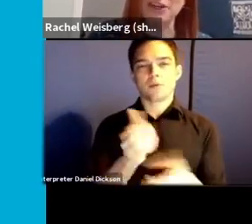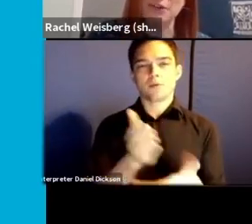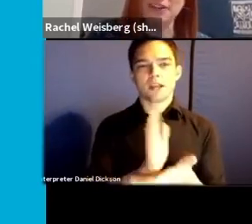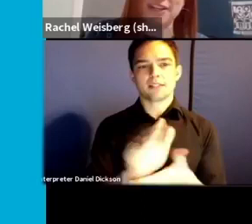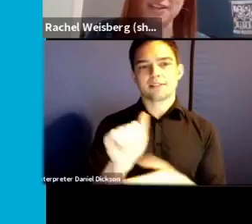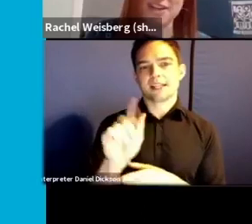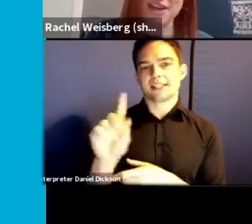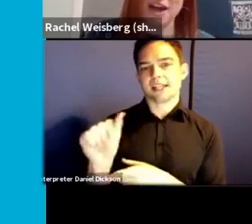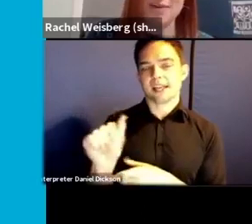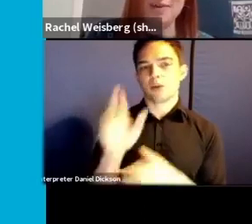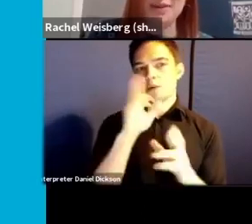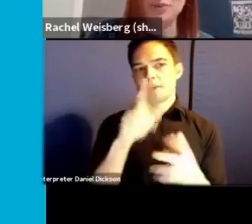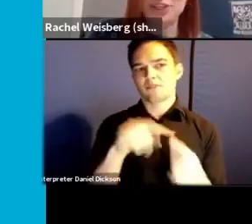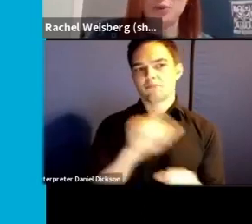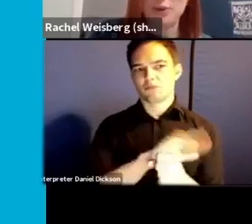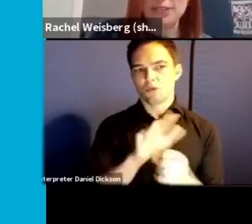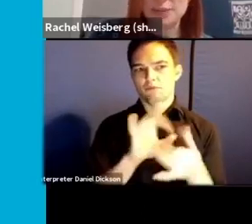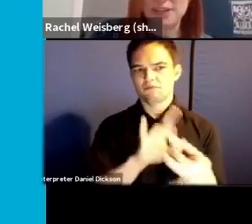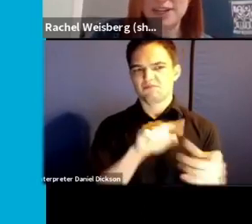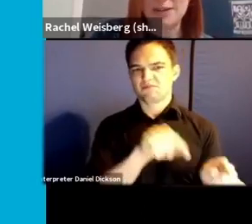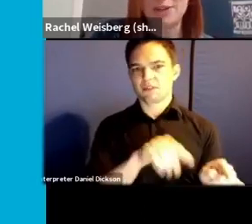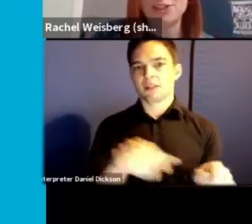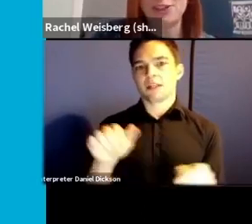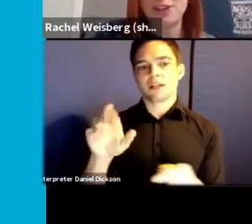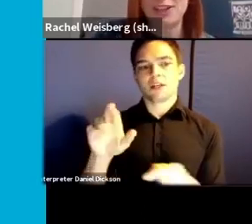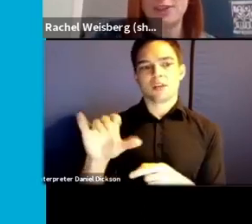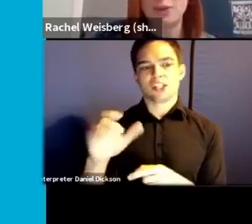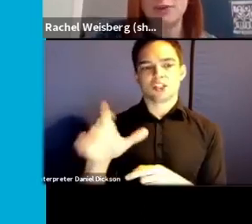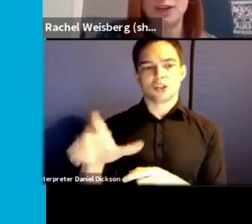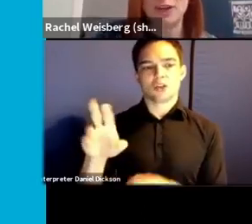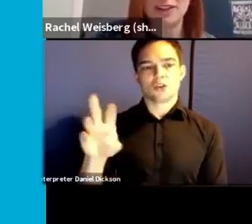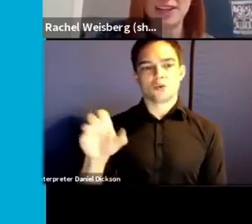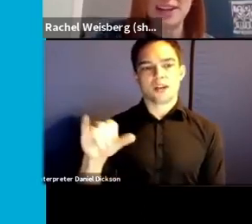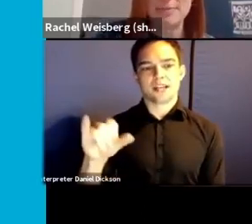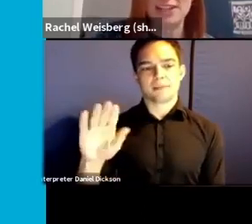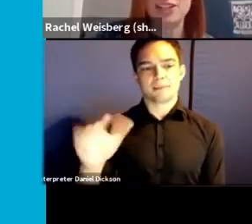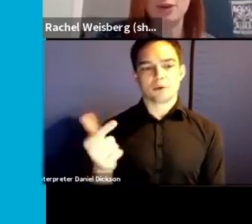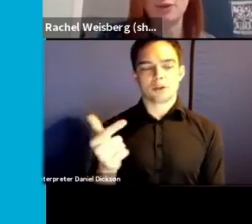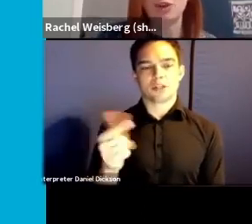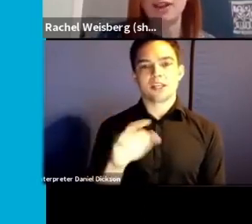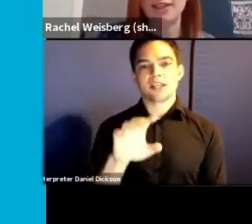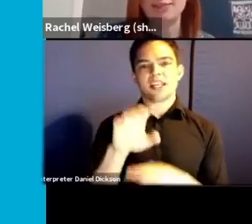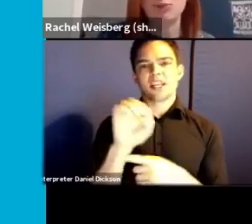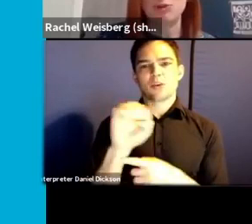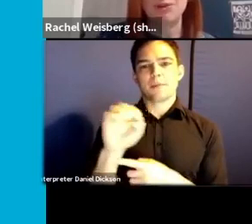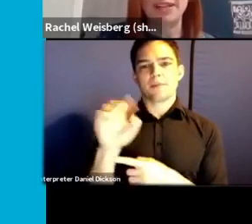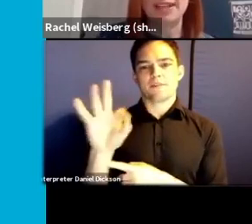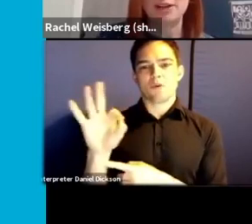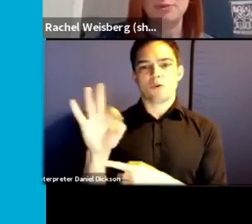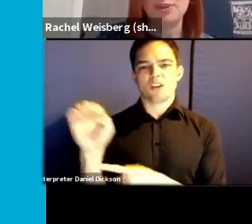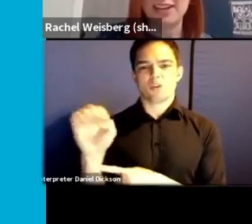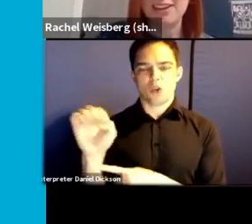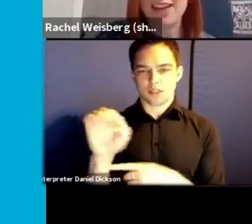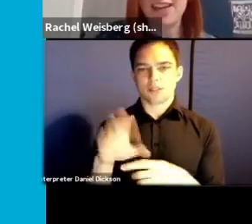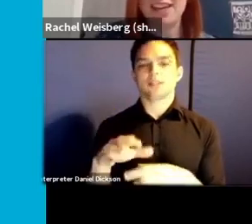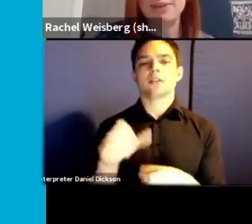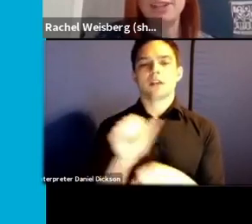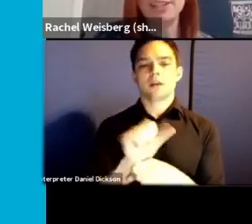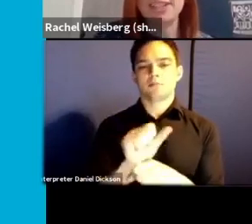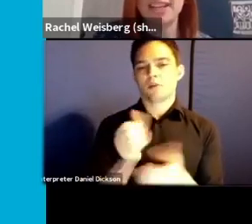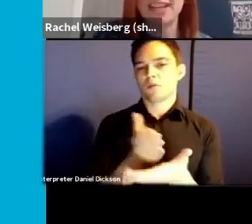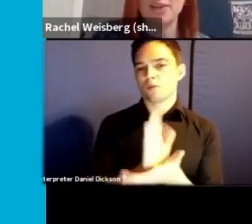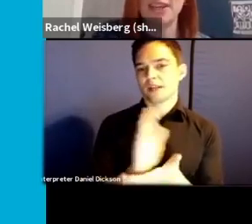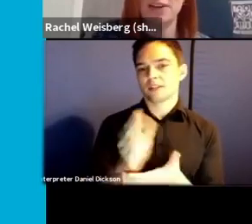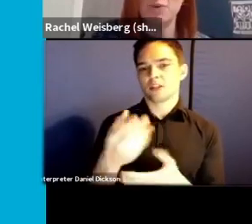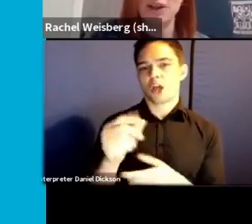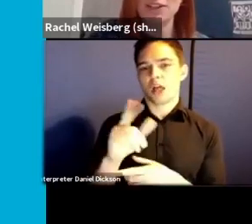respect to COVID. I'm Rachel Weisberg. I'm an attorney with Equip for Equality, and I manage Equip for Equality's Employment Rights Helpline.